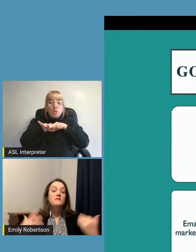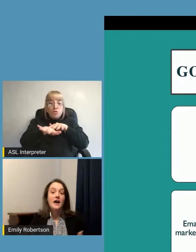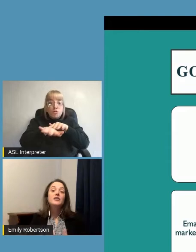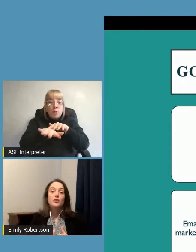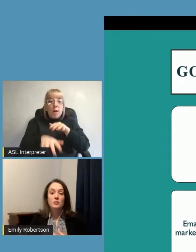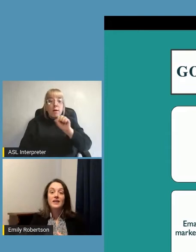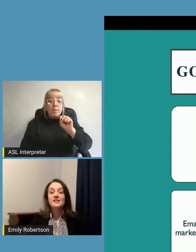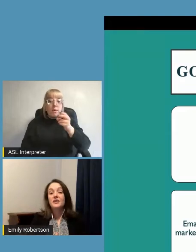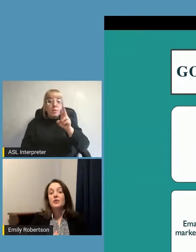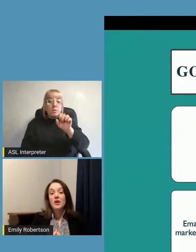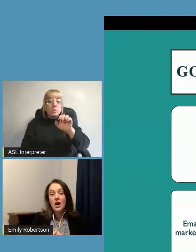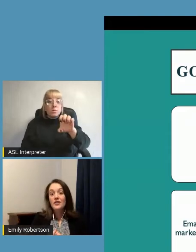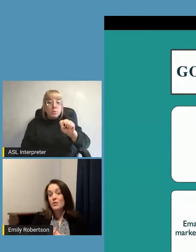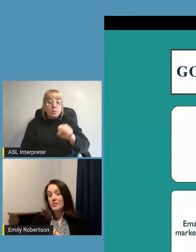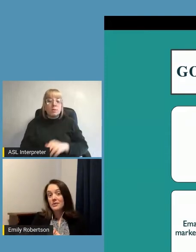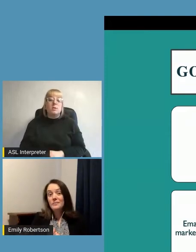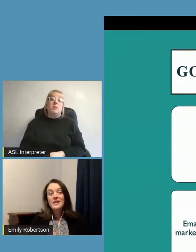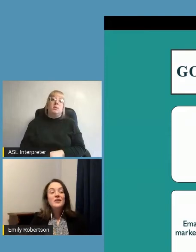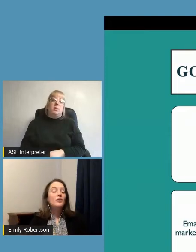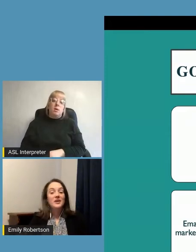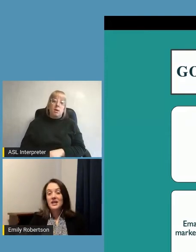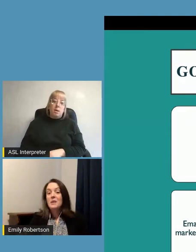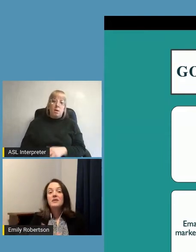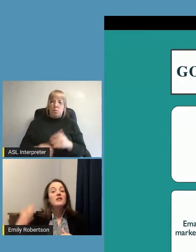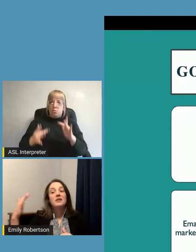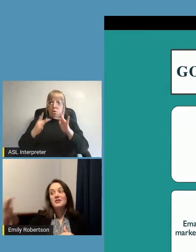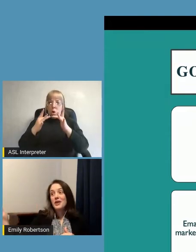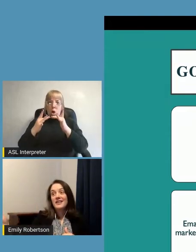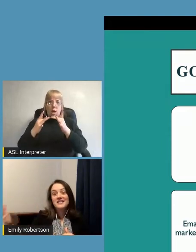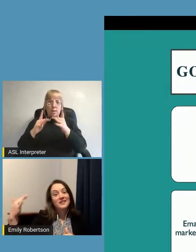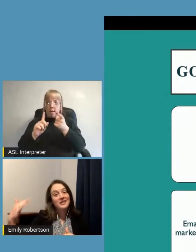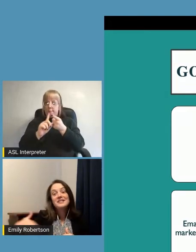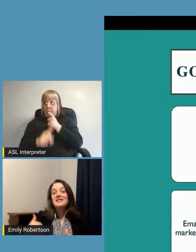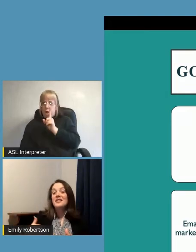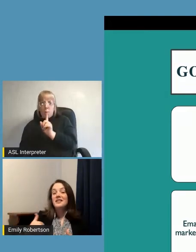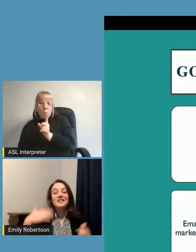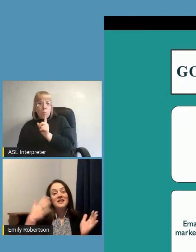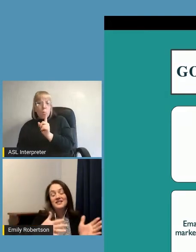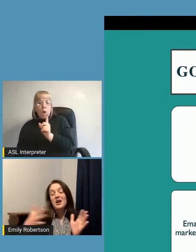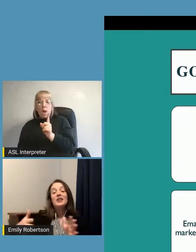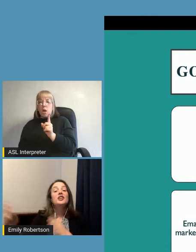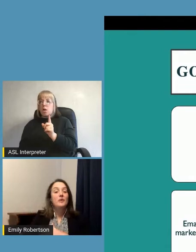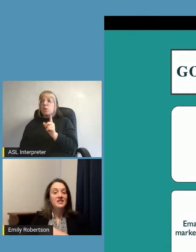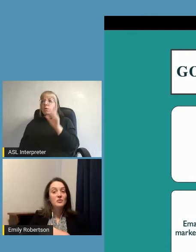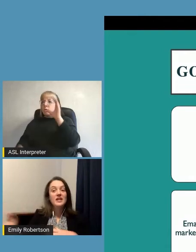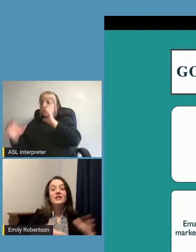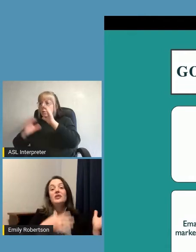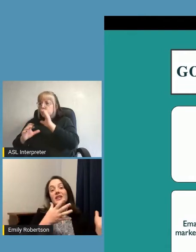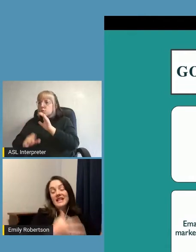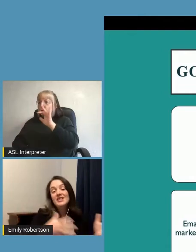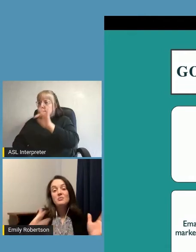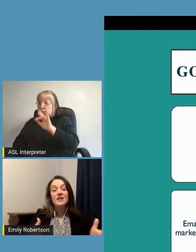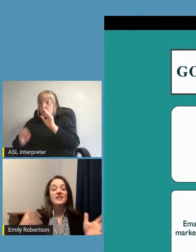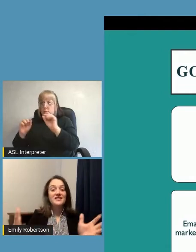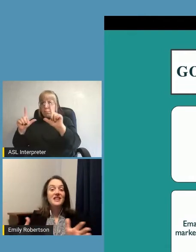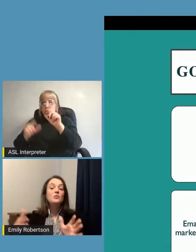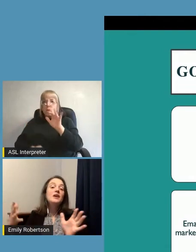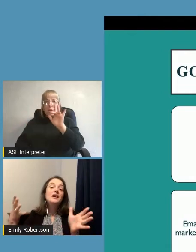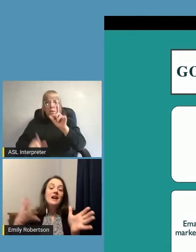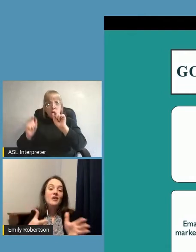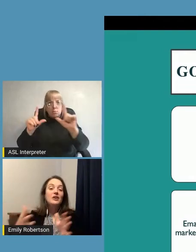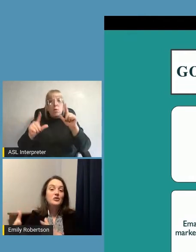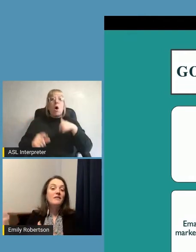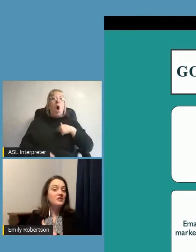do people find goreplace.org on the web? Where are they coming from? And it tracks a list of it that's ongoing. So we can look each month and